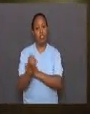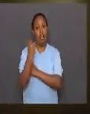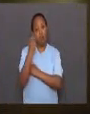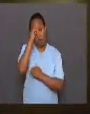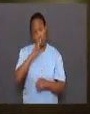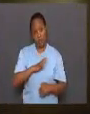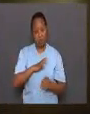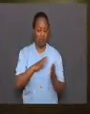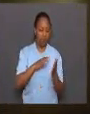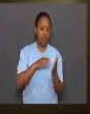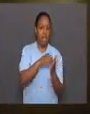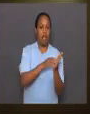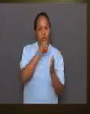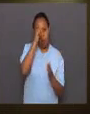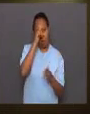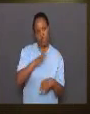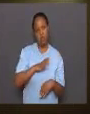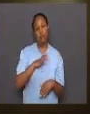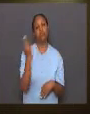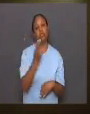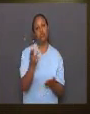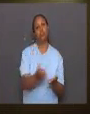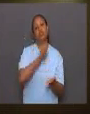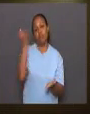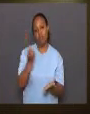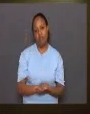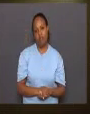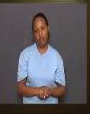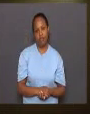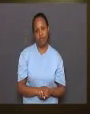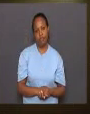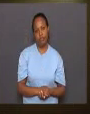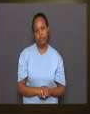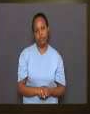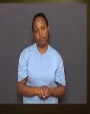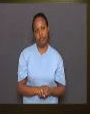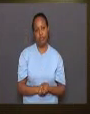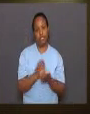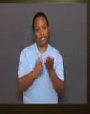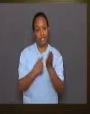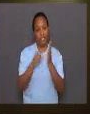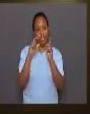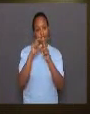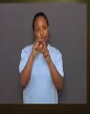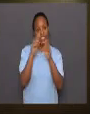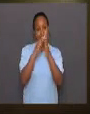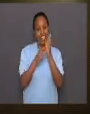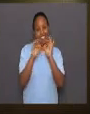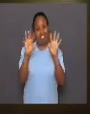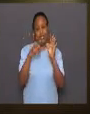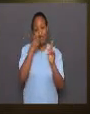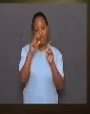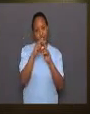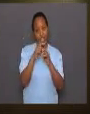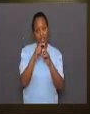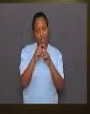arbitrary means that someone's decision is made based on random choice or